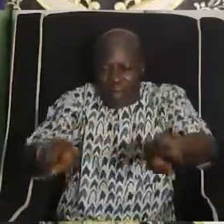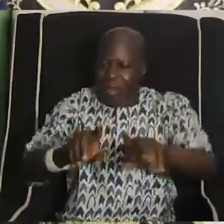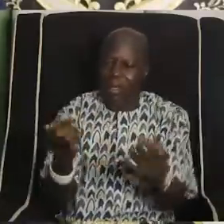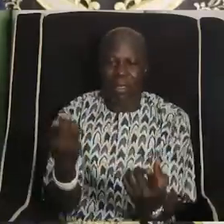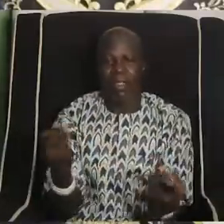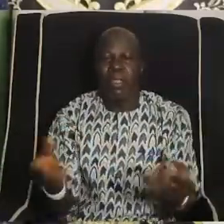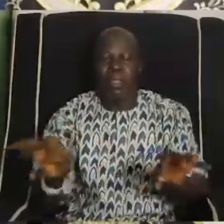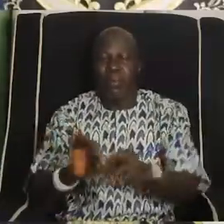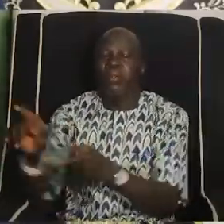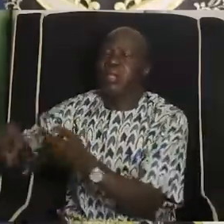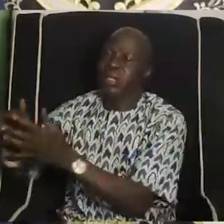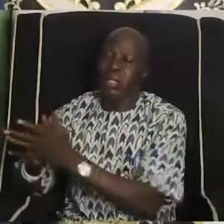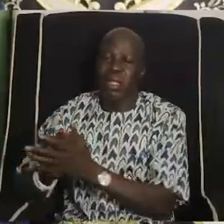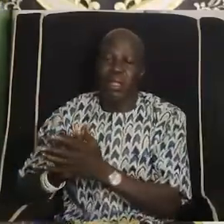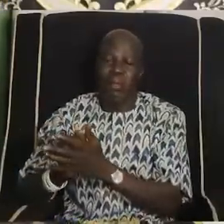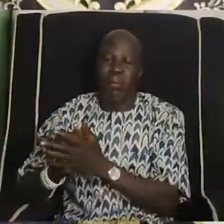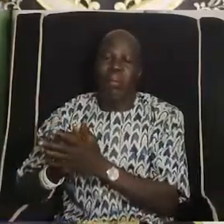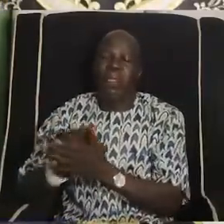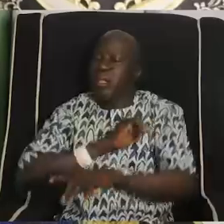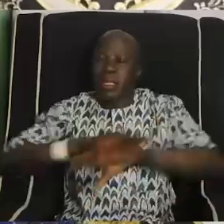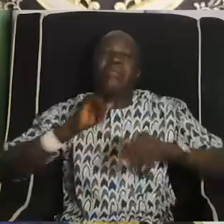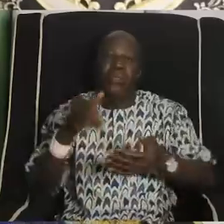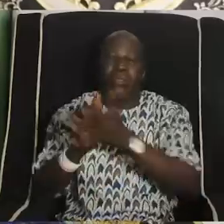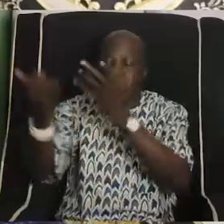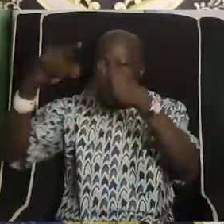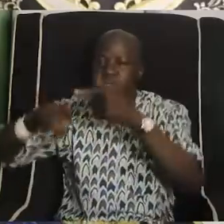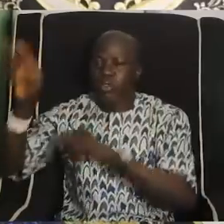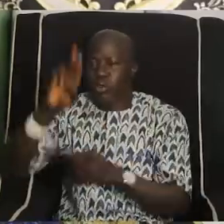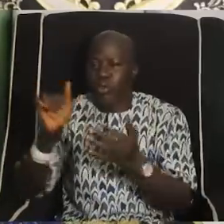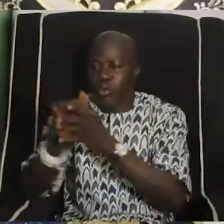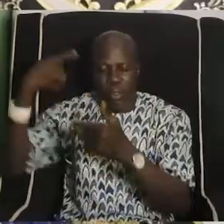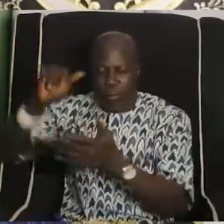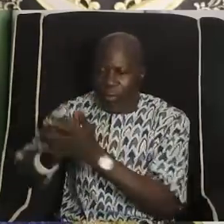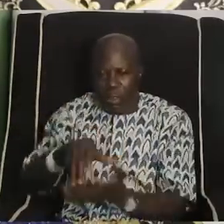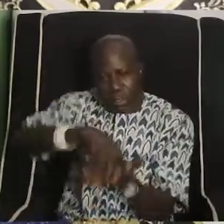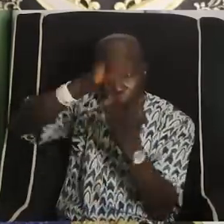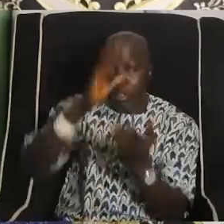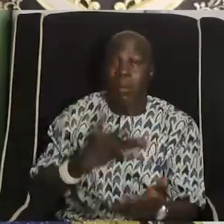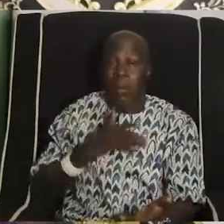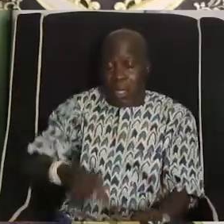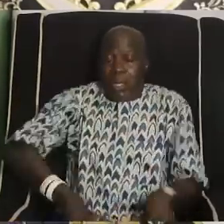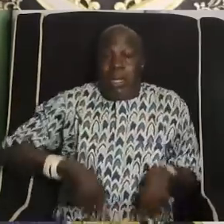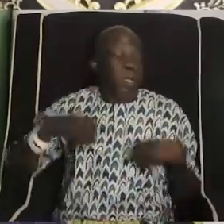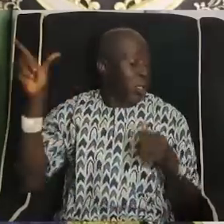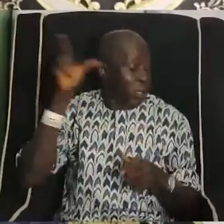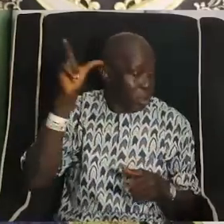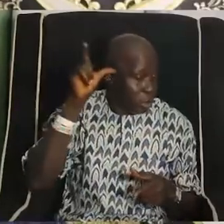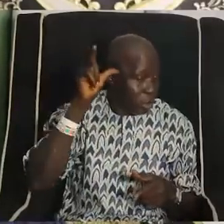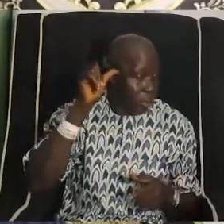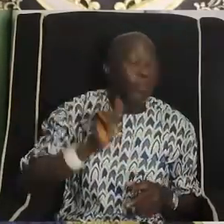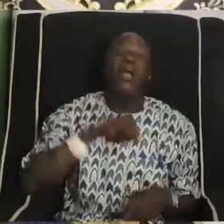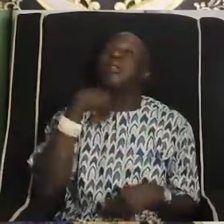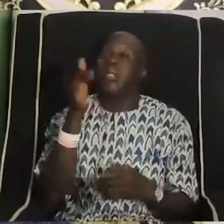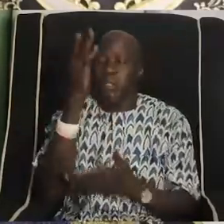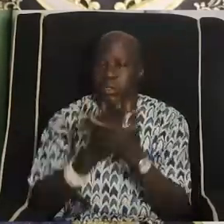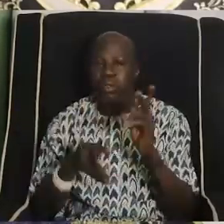kasi apere lati fi study in ajo aye mi. There is nothing I can't use as an illustration to for the study of my life. Listen to me. Mo so pa won kan. I was telling